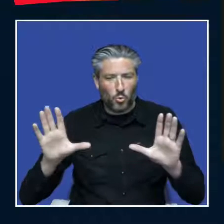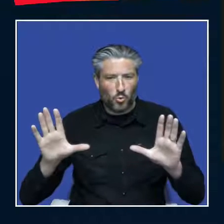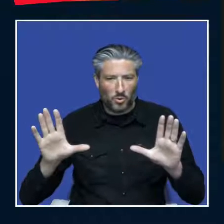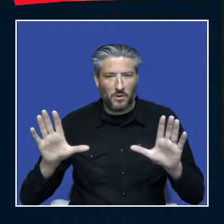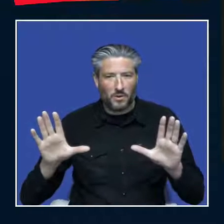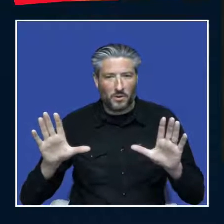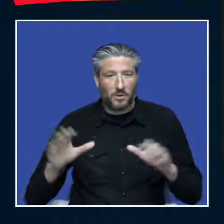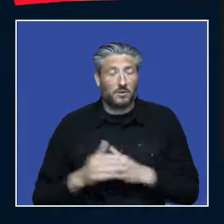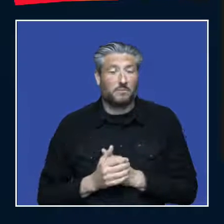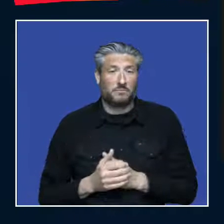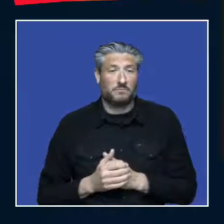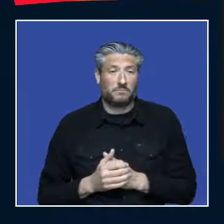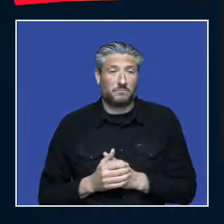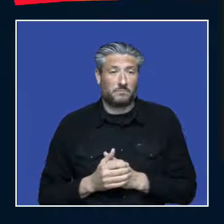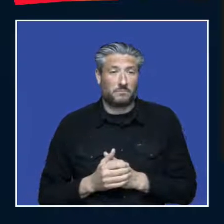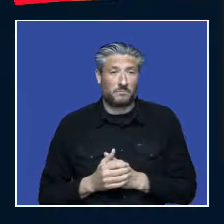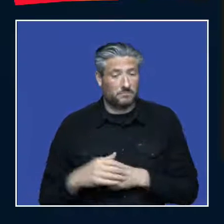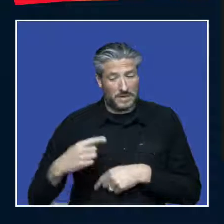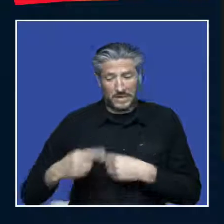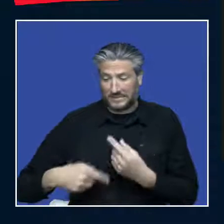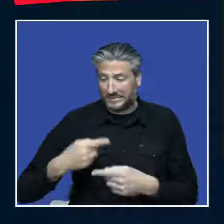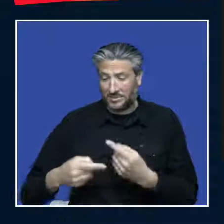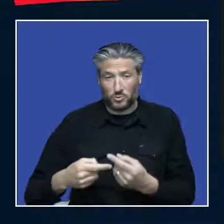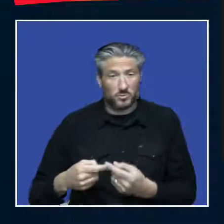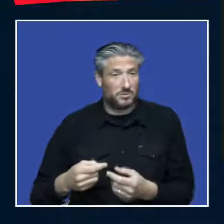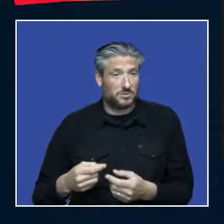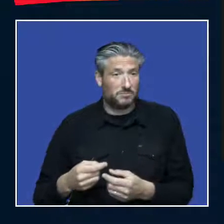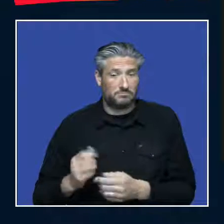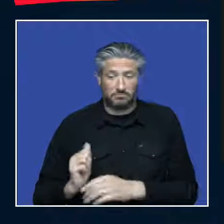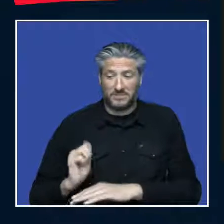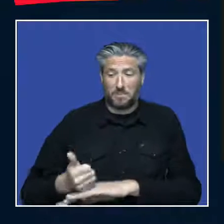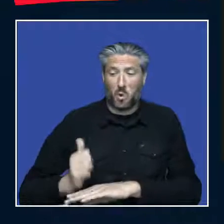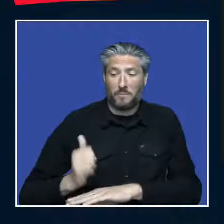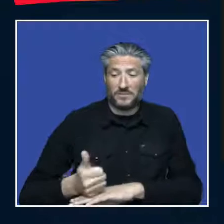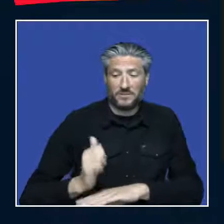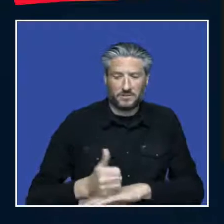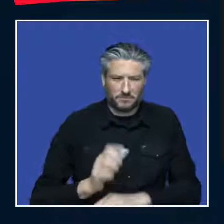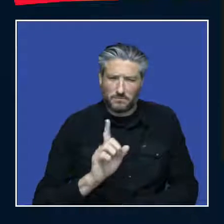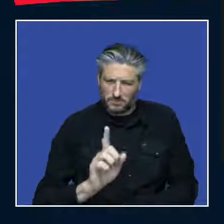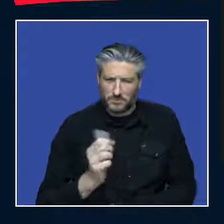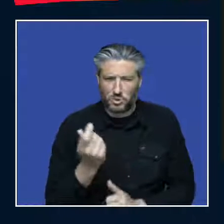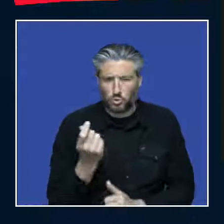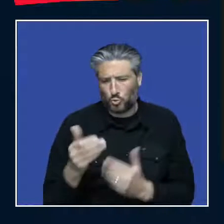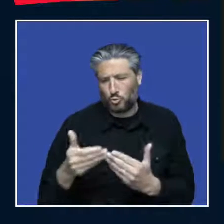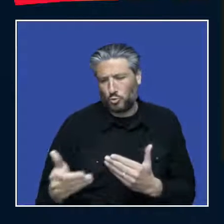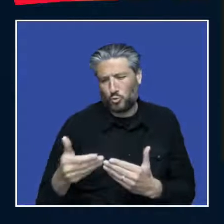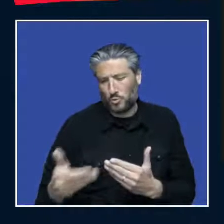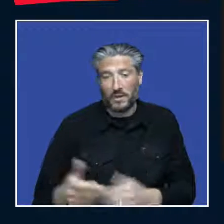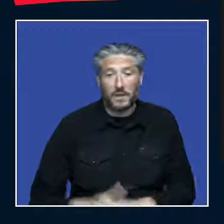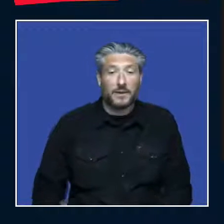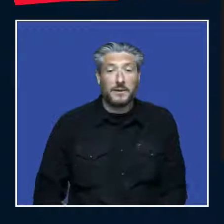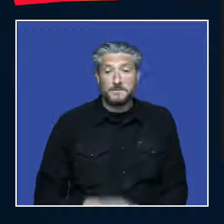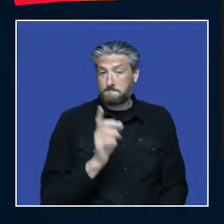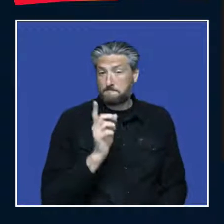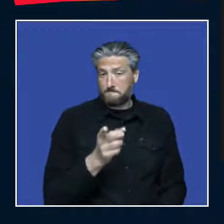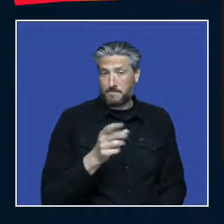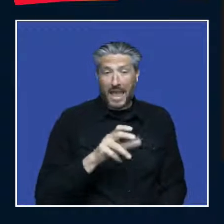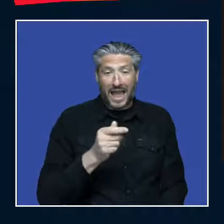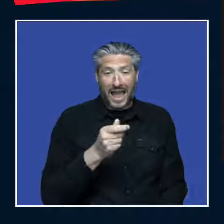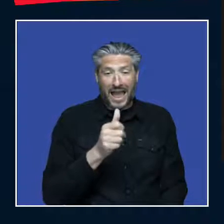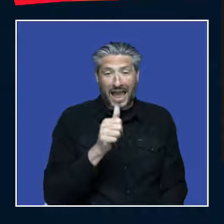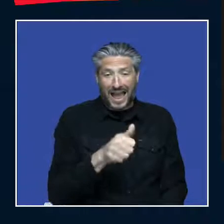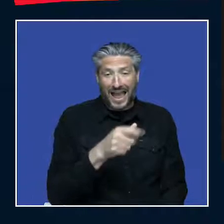deployment. We'll do that in a bit. So here I can see my running app in my app service, and I